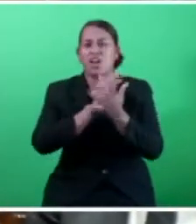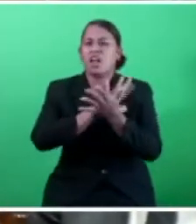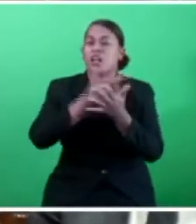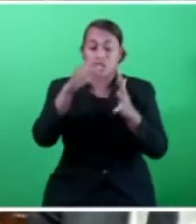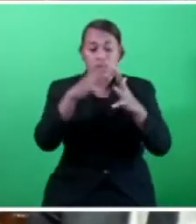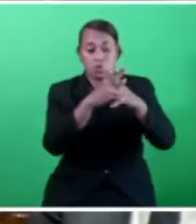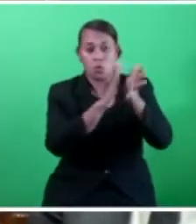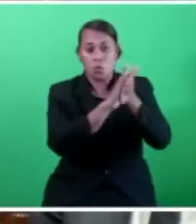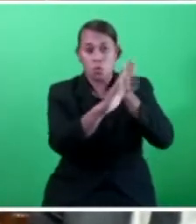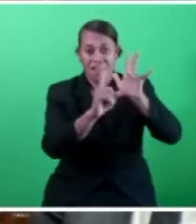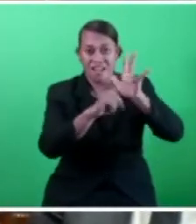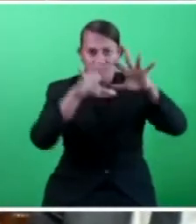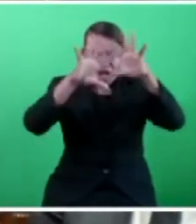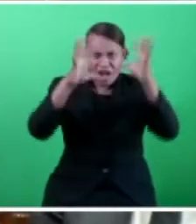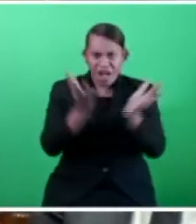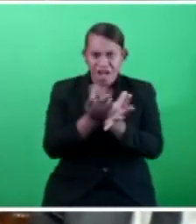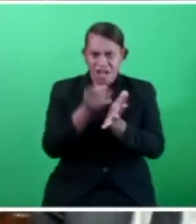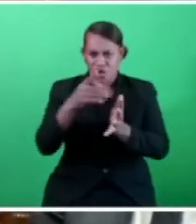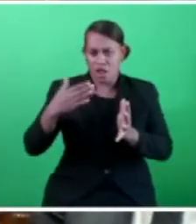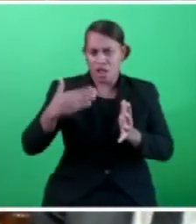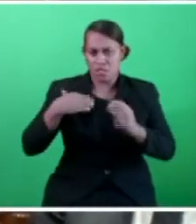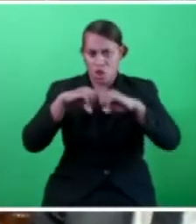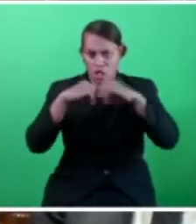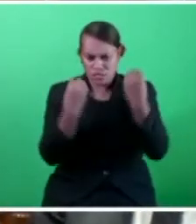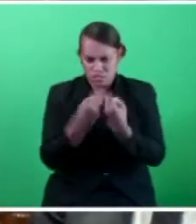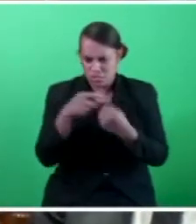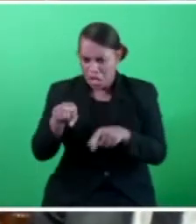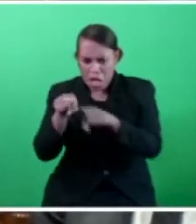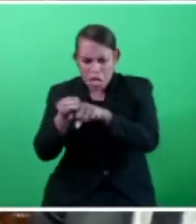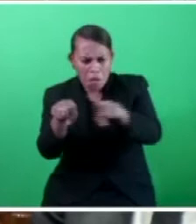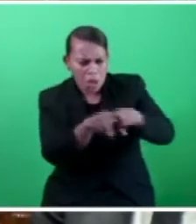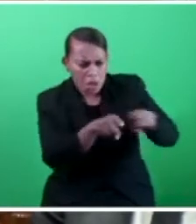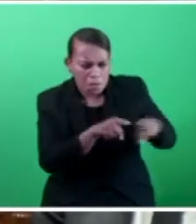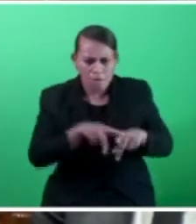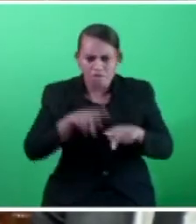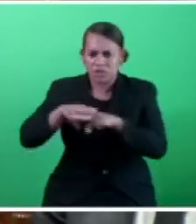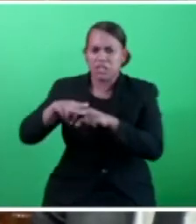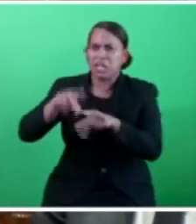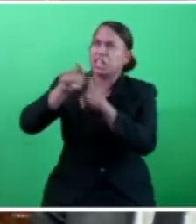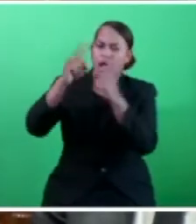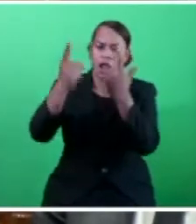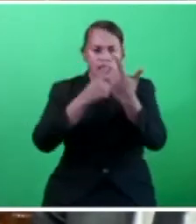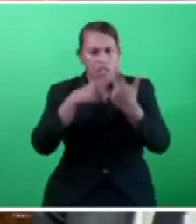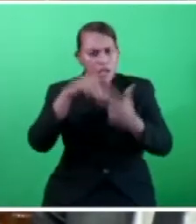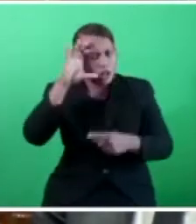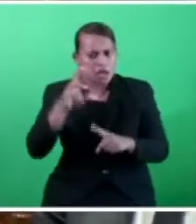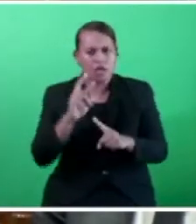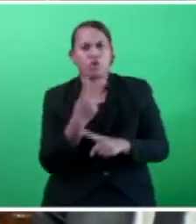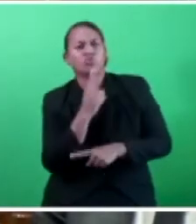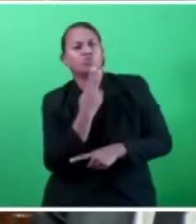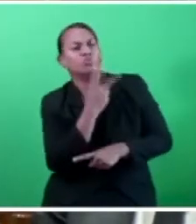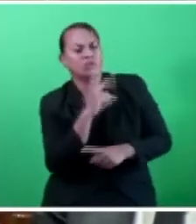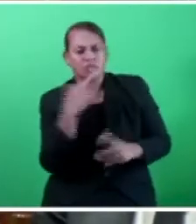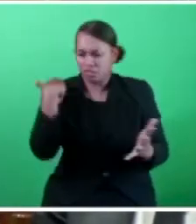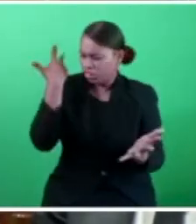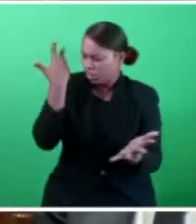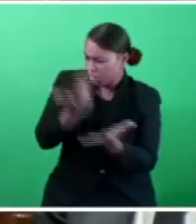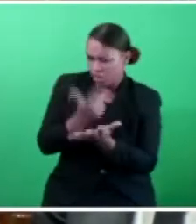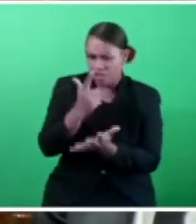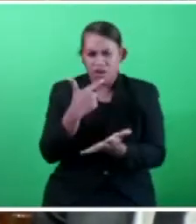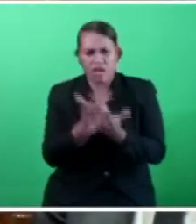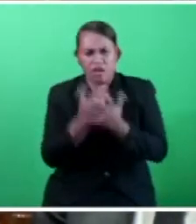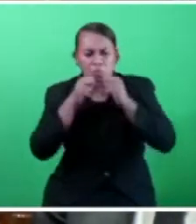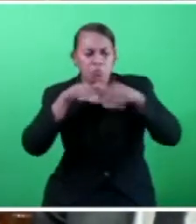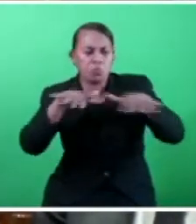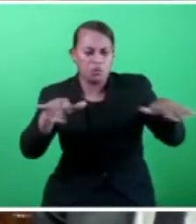mass misinformation of COVID-19. Unfortunately, lies, it seems, are extremely dangerous. Honorable